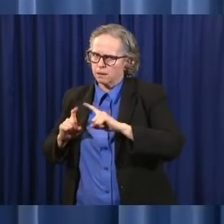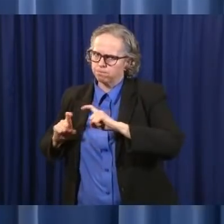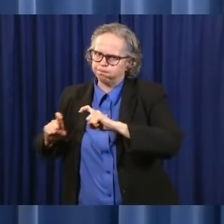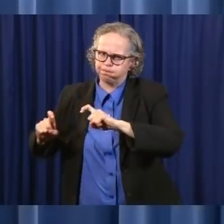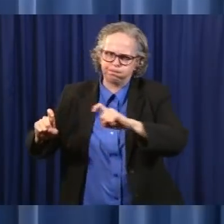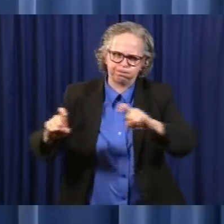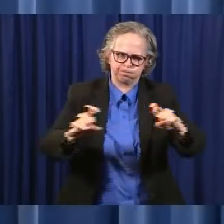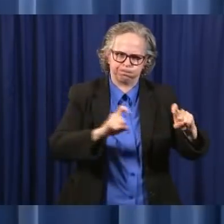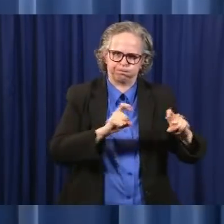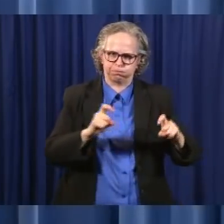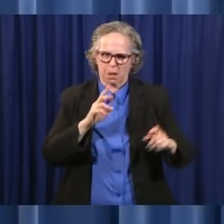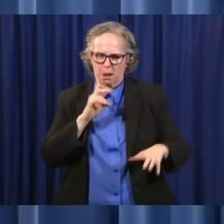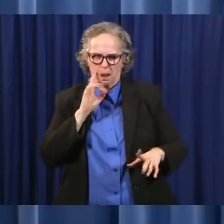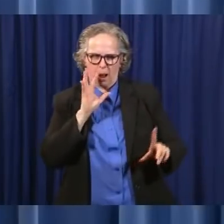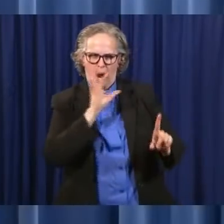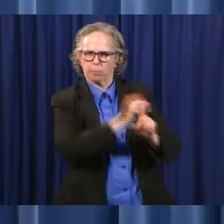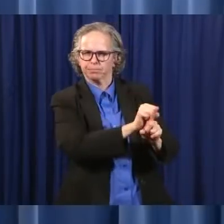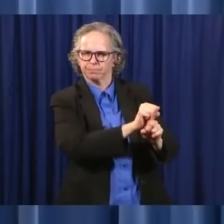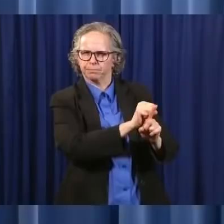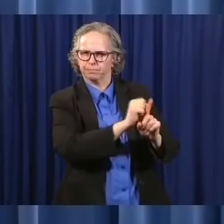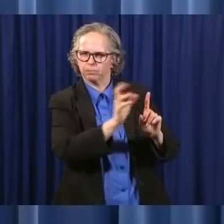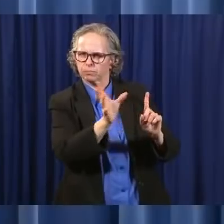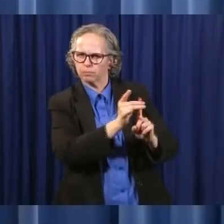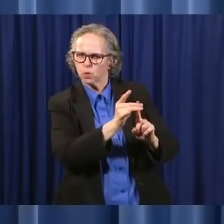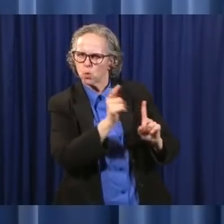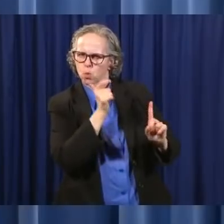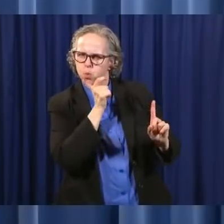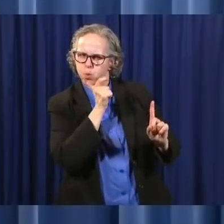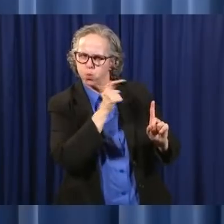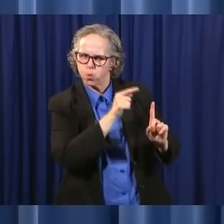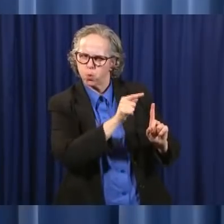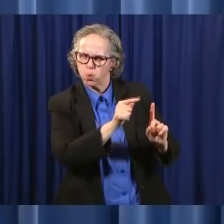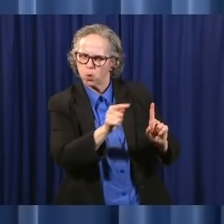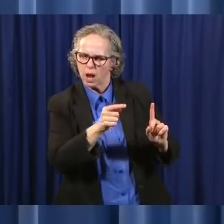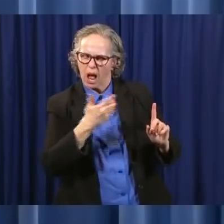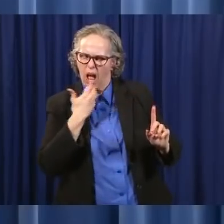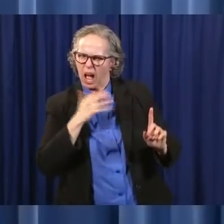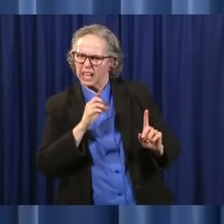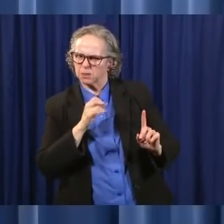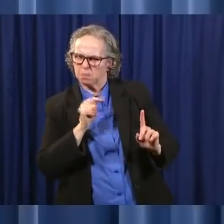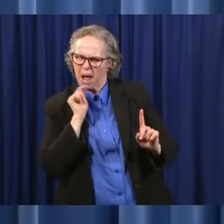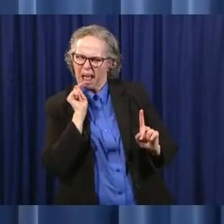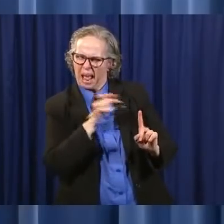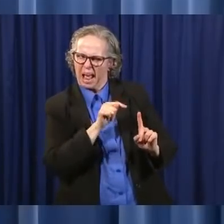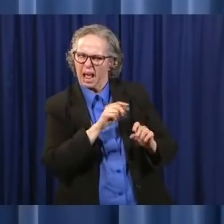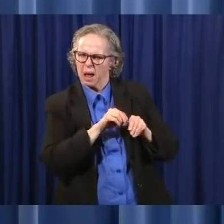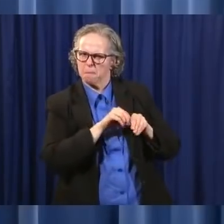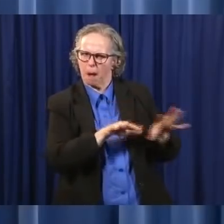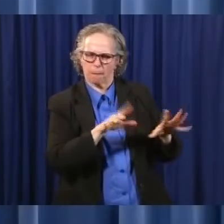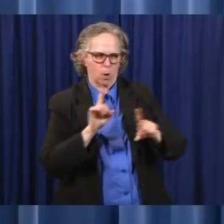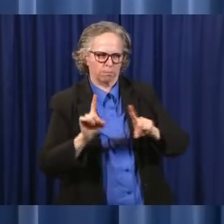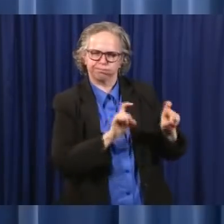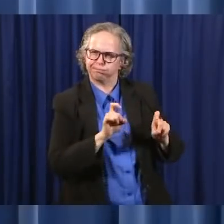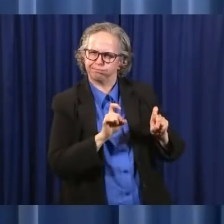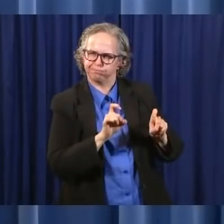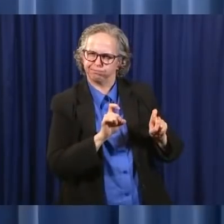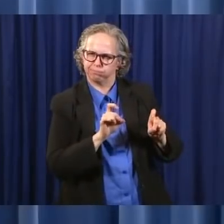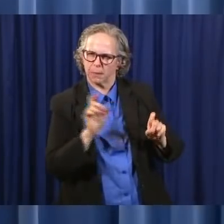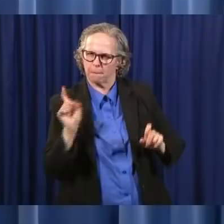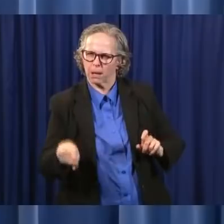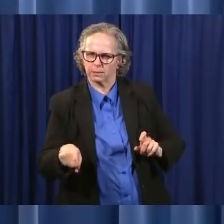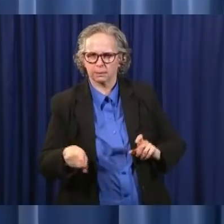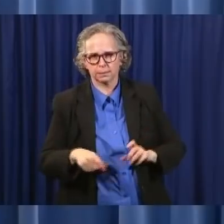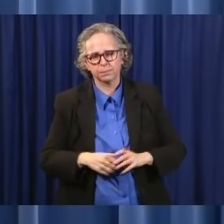hotspot, whenever there is a reason for that nursing home to believe that someone in that nursing home might be positive for